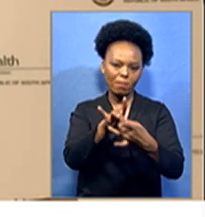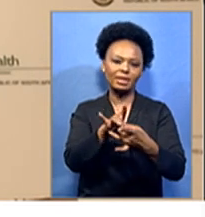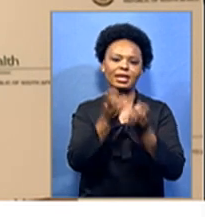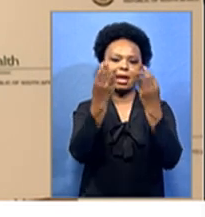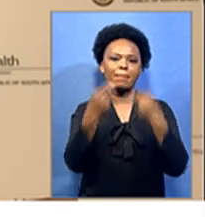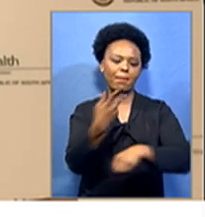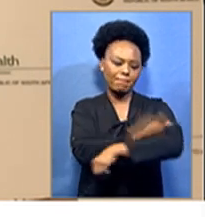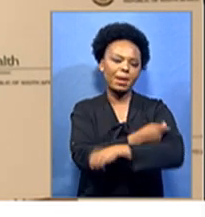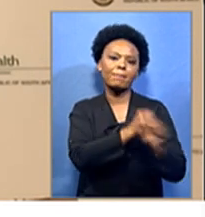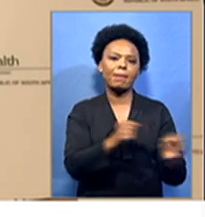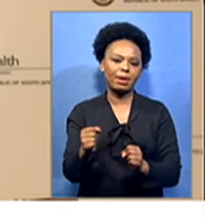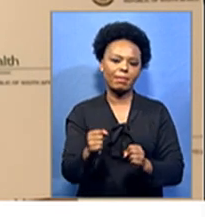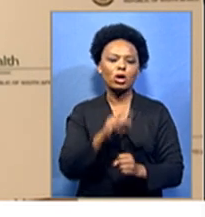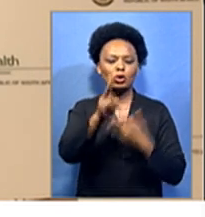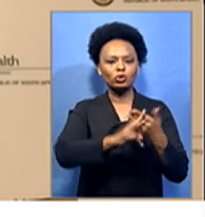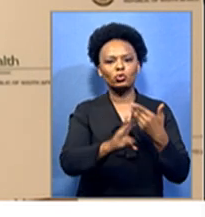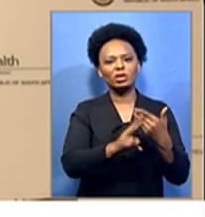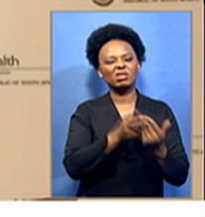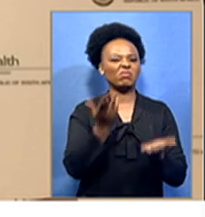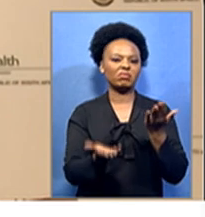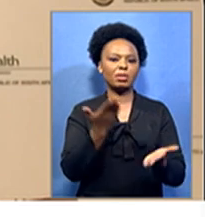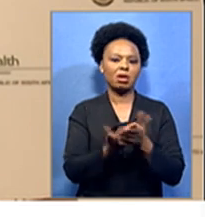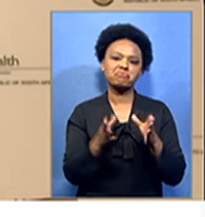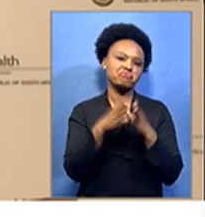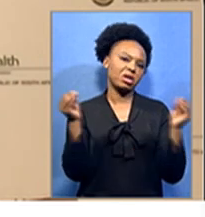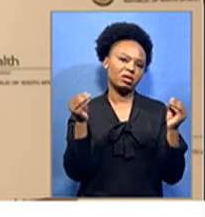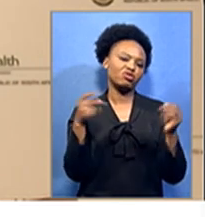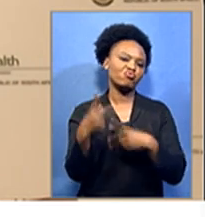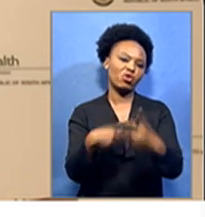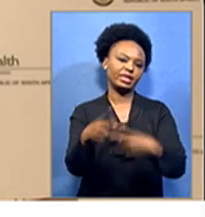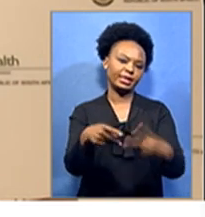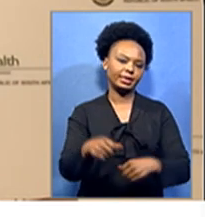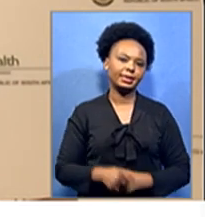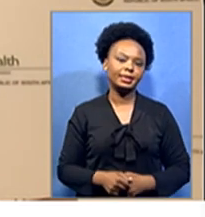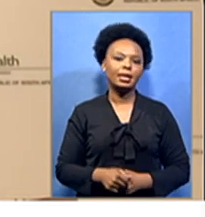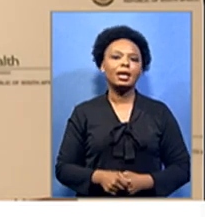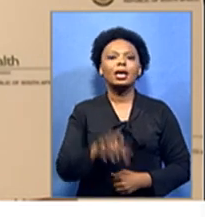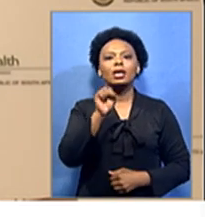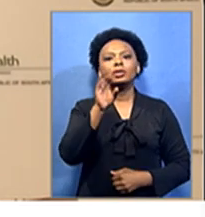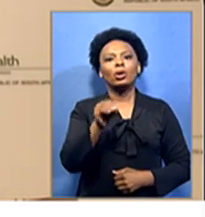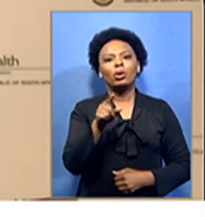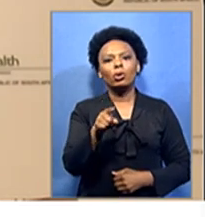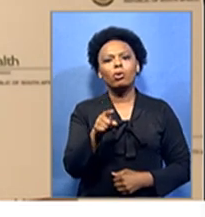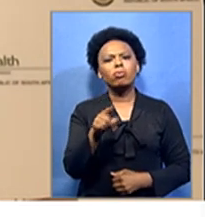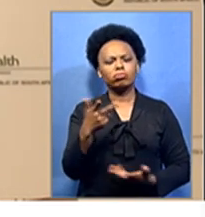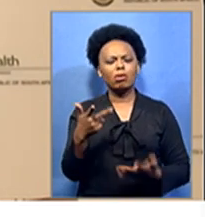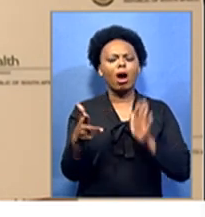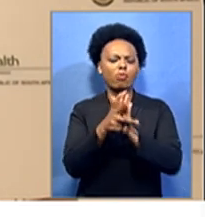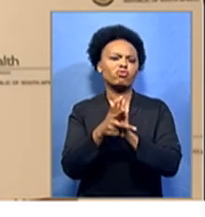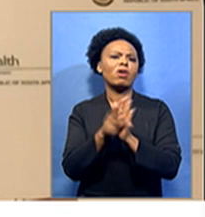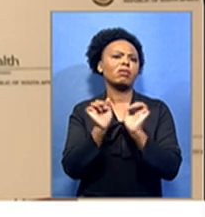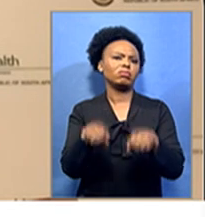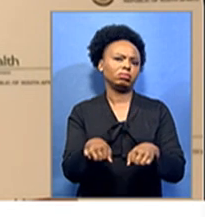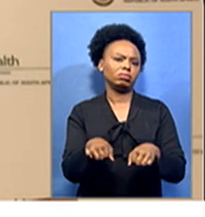continue in the next 2 weeks. We should be able to complete that process. Now, we have got formal approval of all of that. So that's really what has